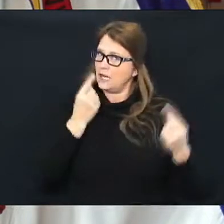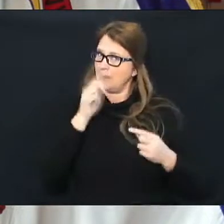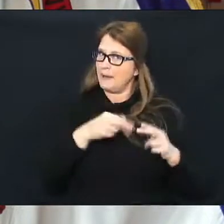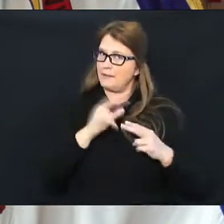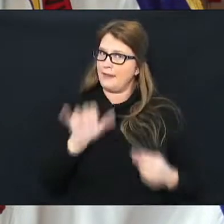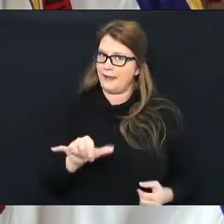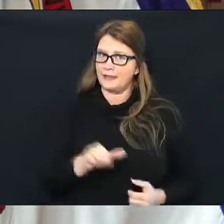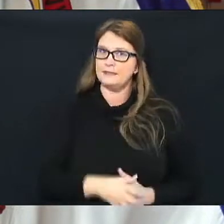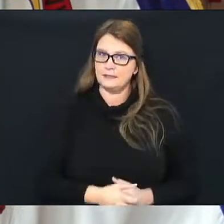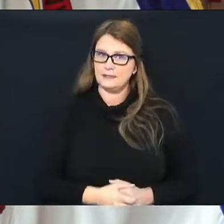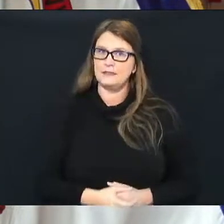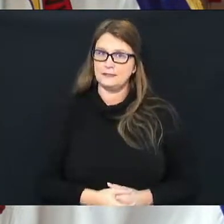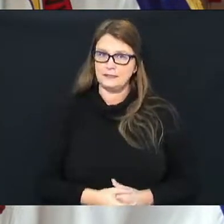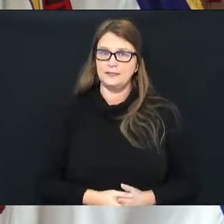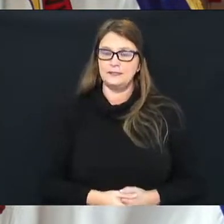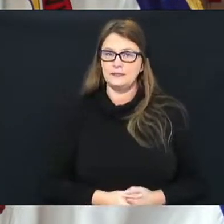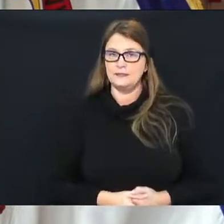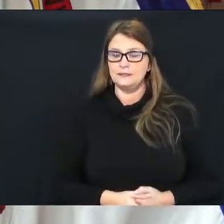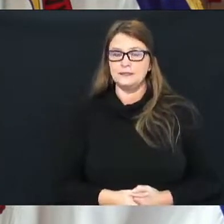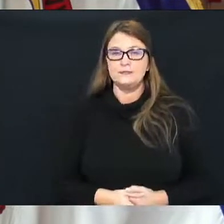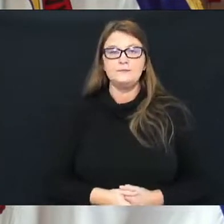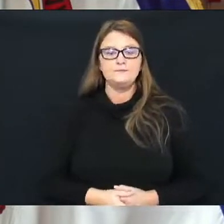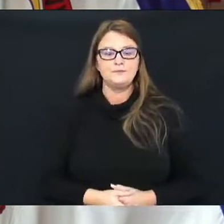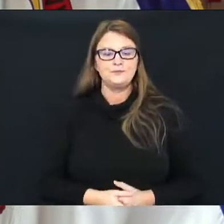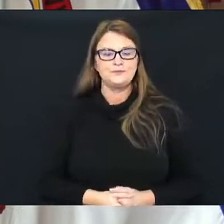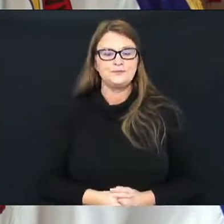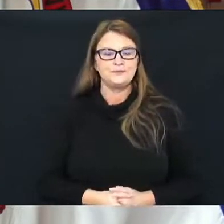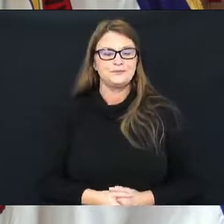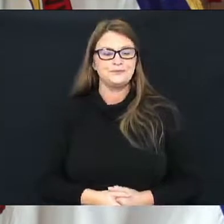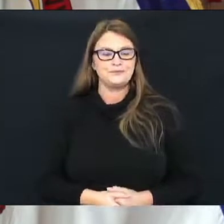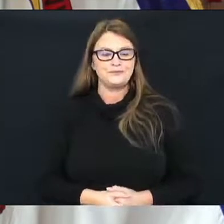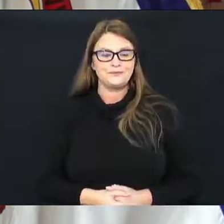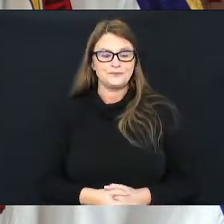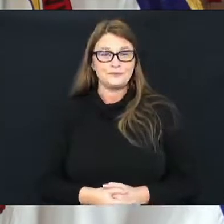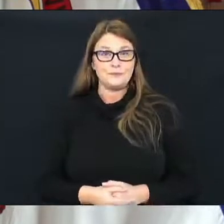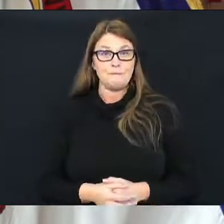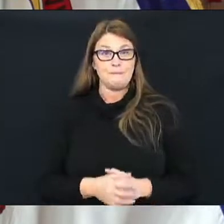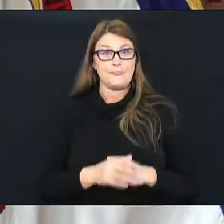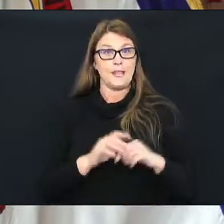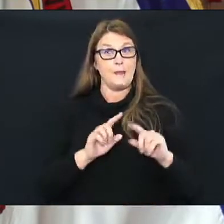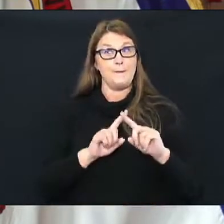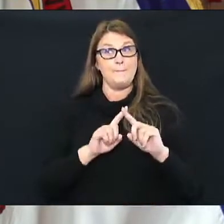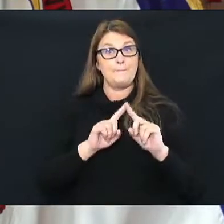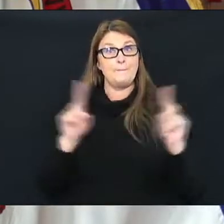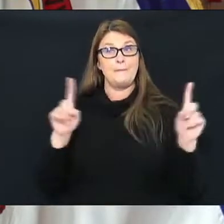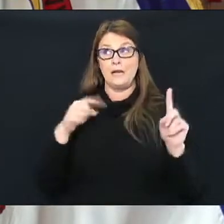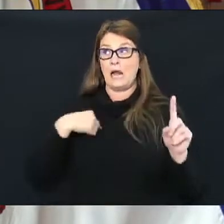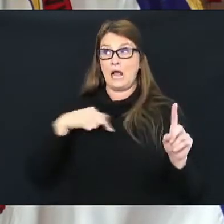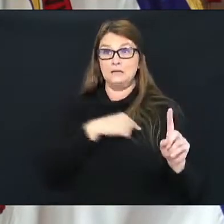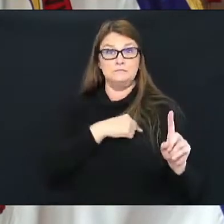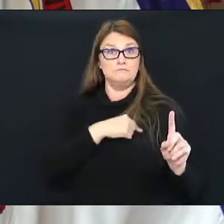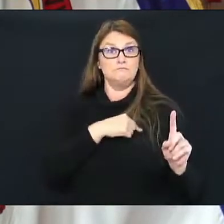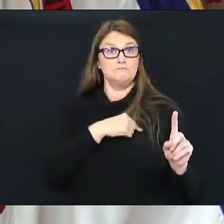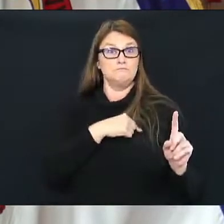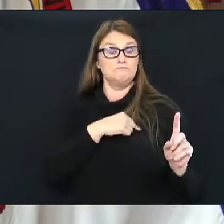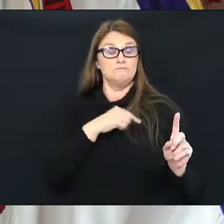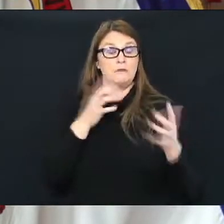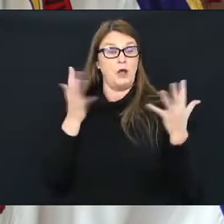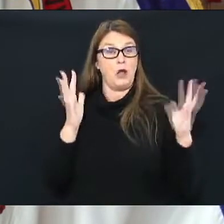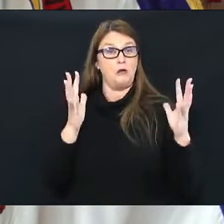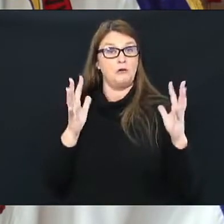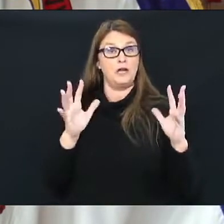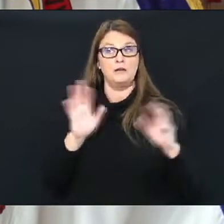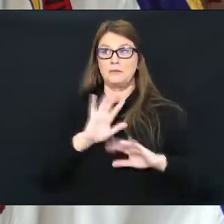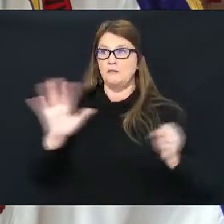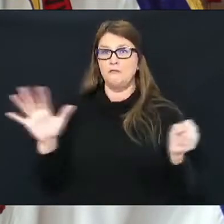about, that's not very good stuff. Now, as far as taking every precaution, I've surely done that, and I've surely